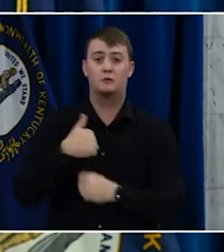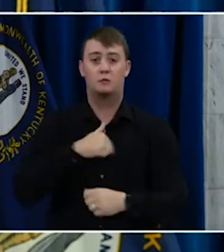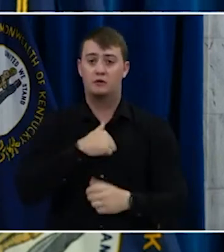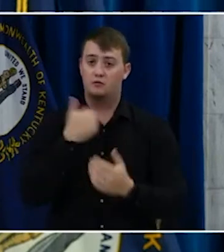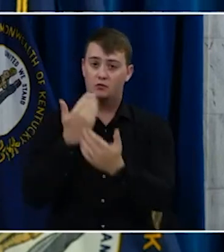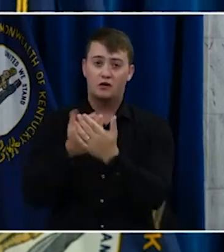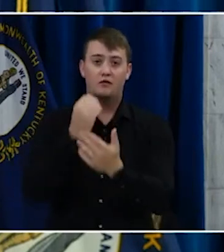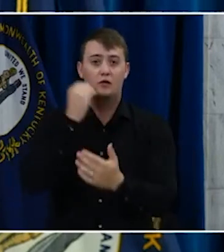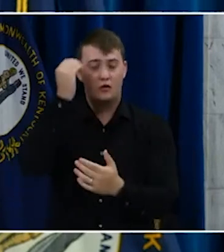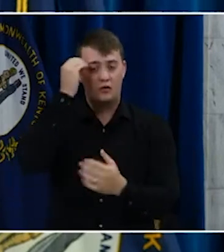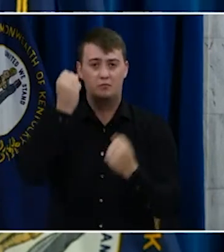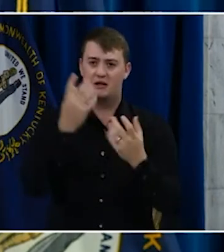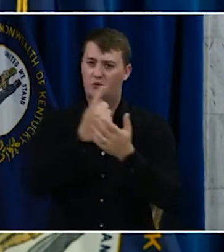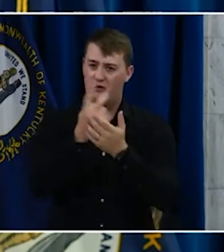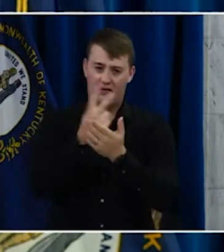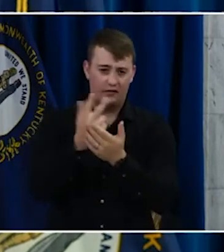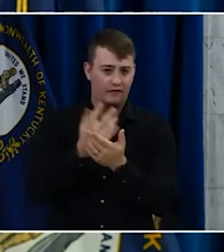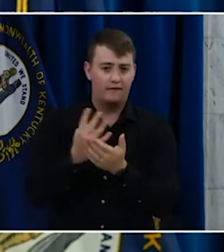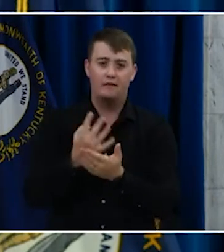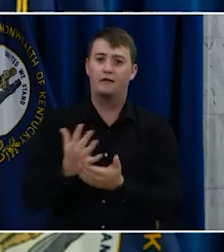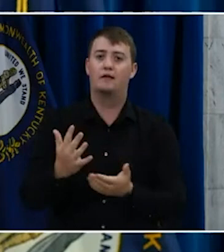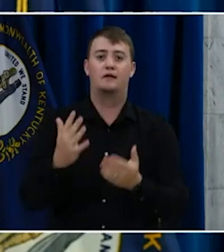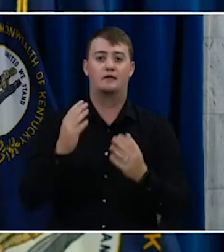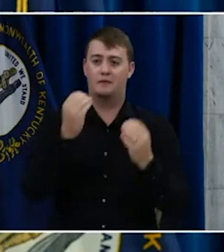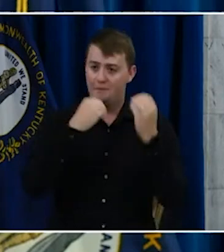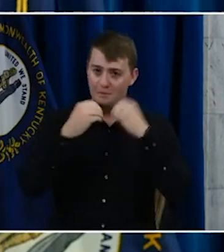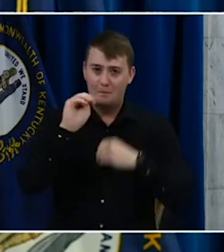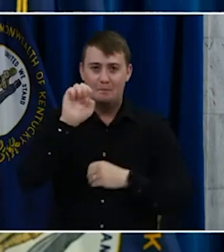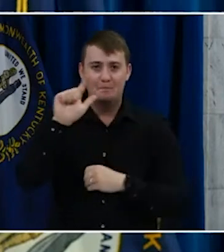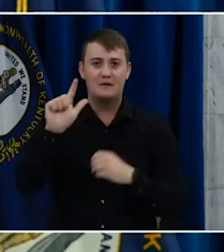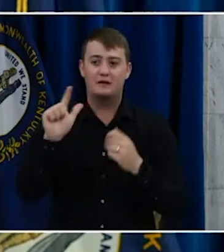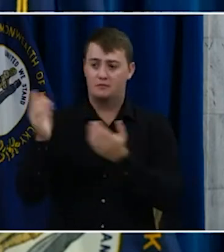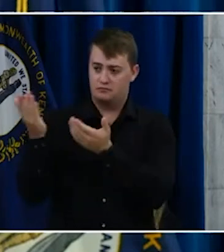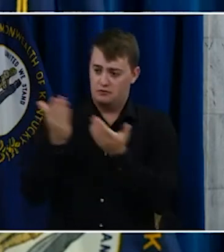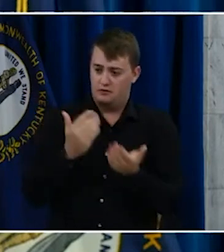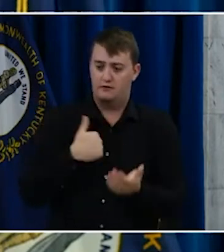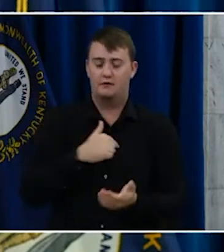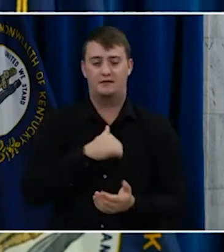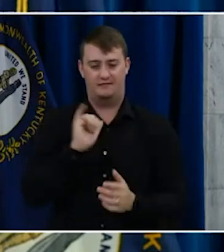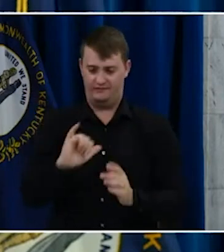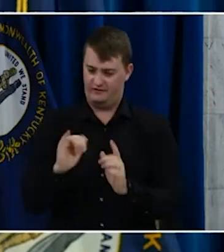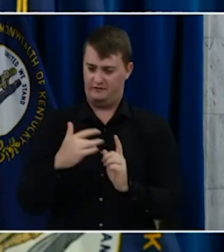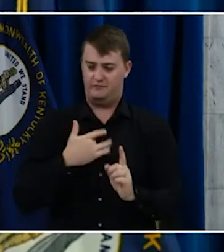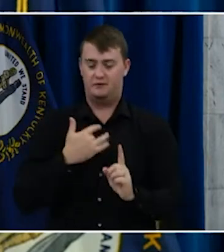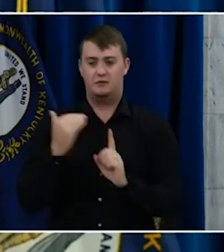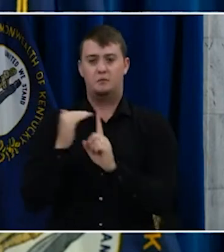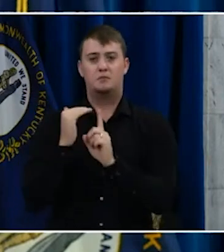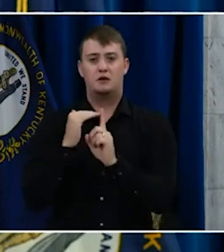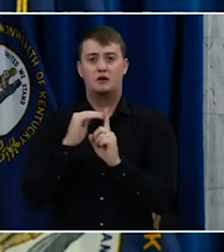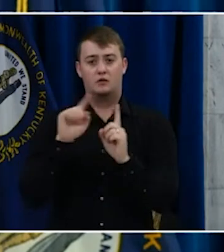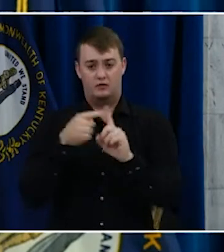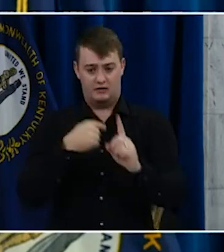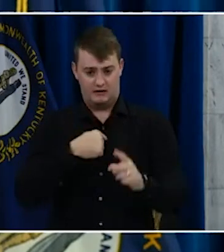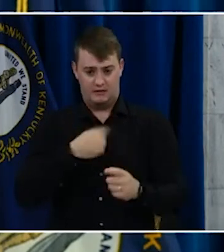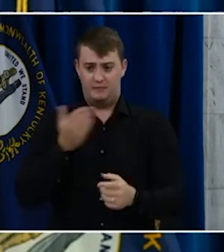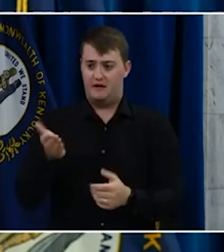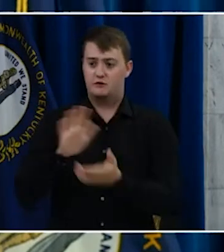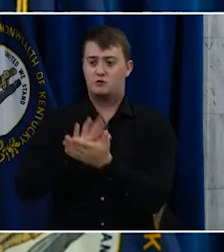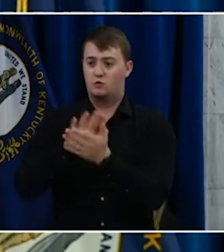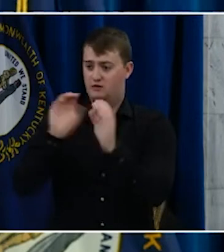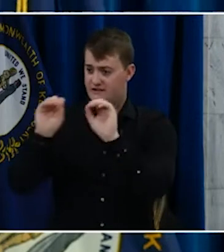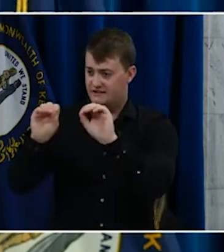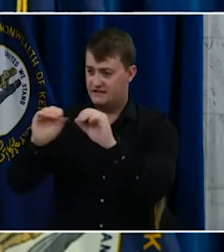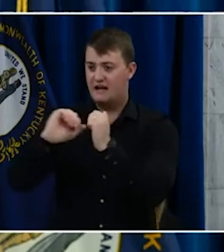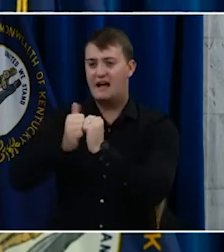had weeks and weeks worth of meals that were brought to us. And it was just a reminder that while I'm at school teaching my students